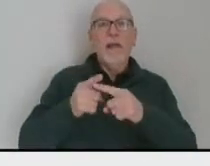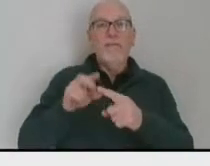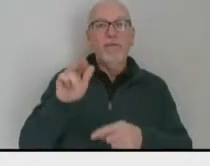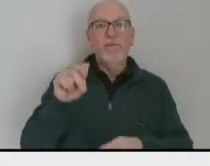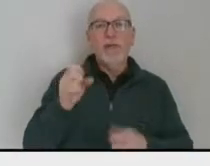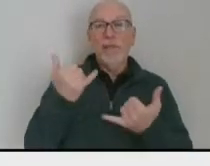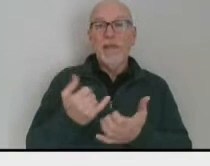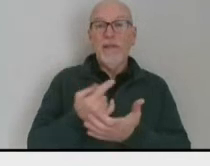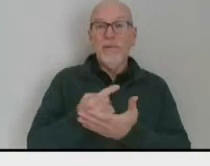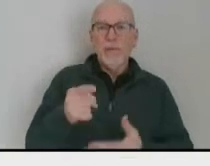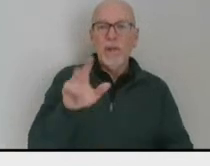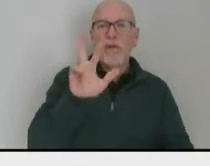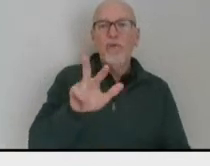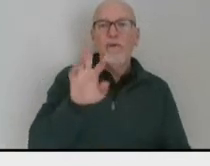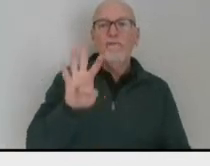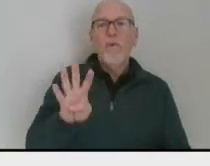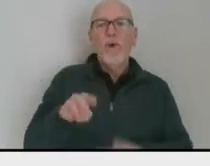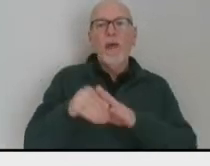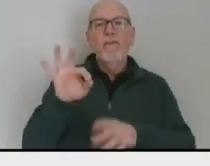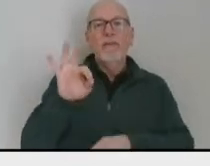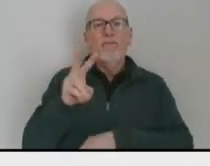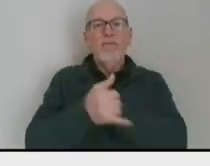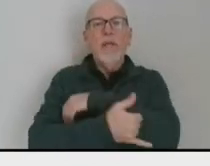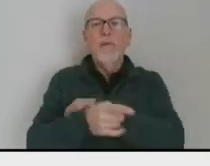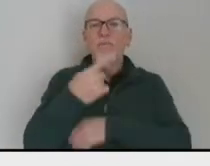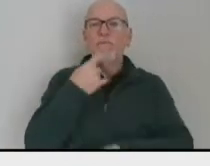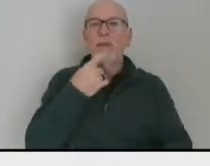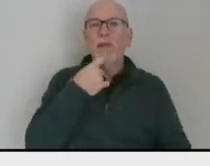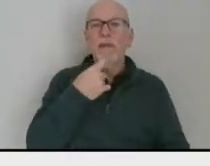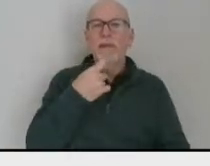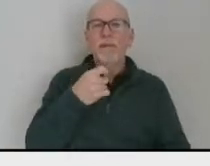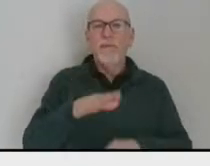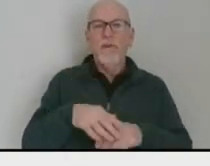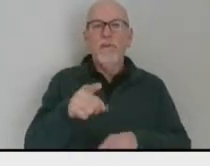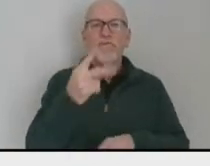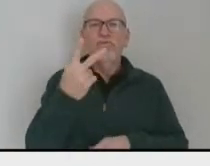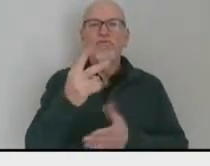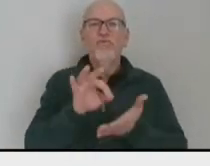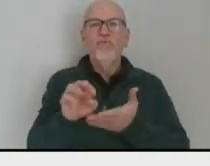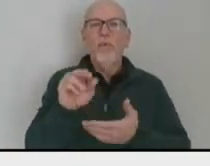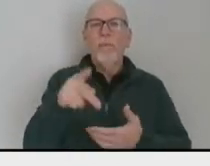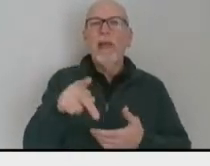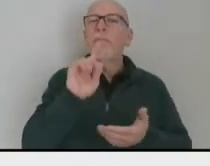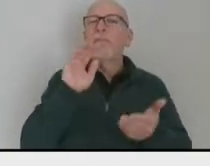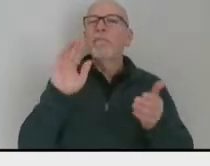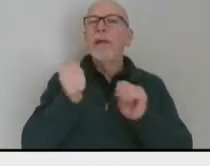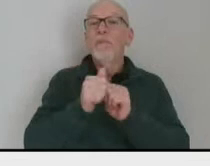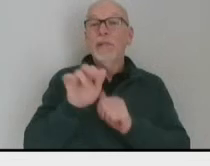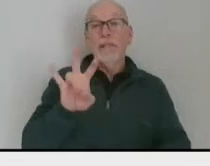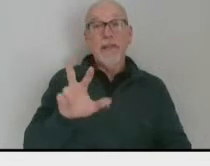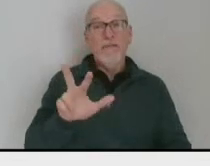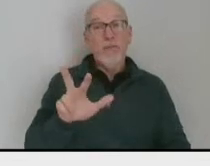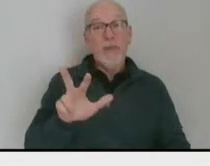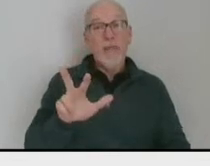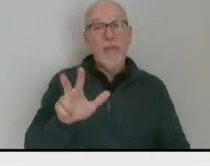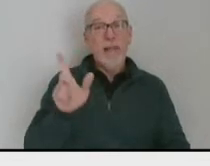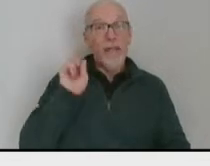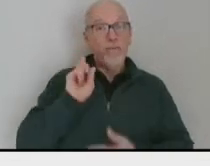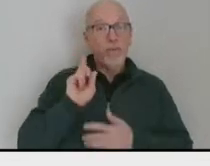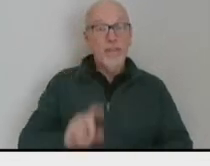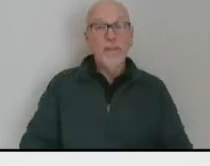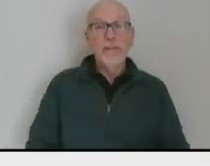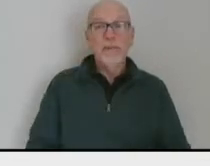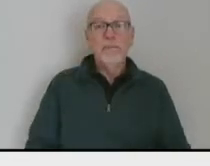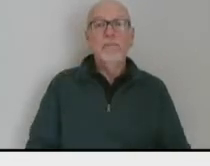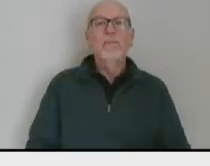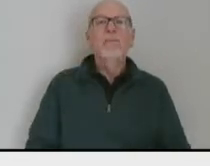week, 34 of our 92 counties are in red on the 2-score map, down from 73 last week. We also have